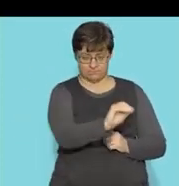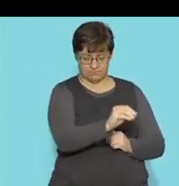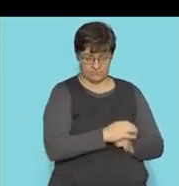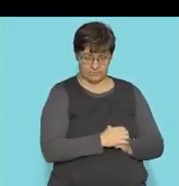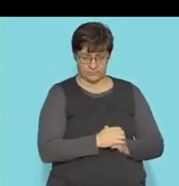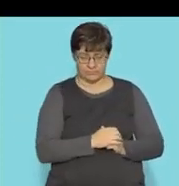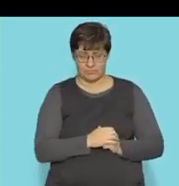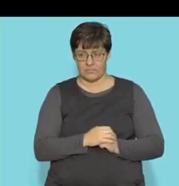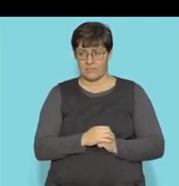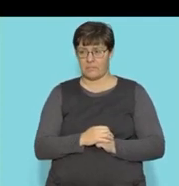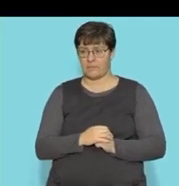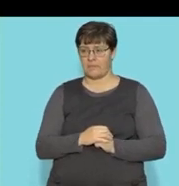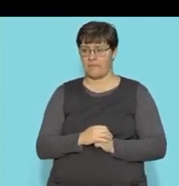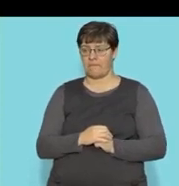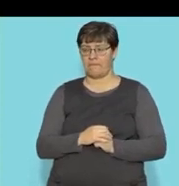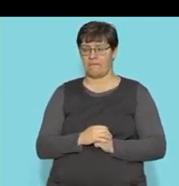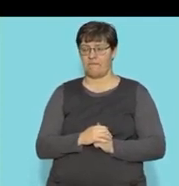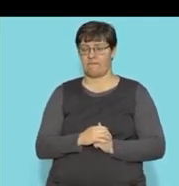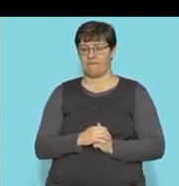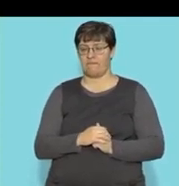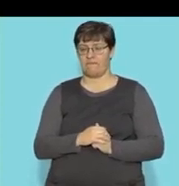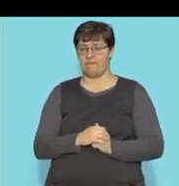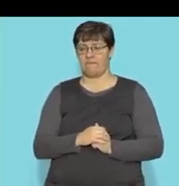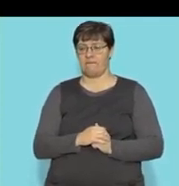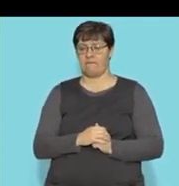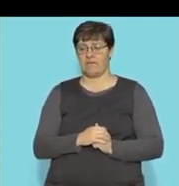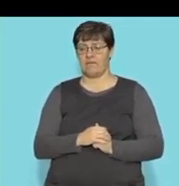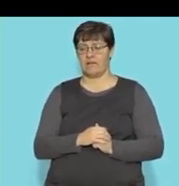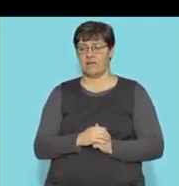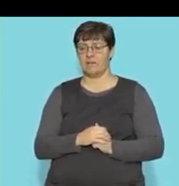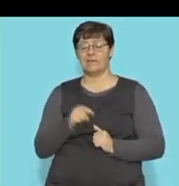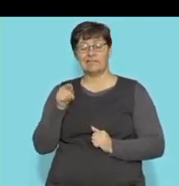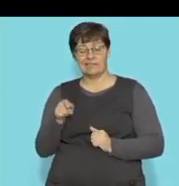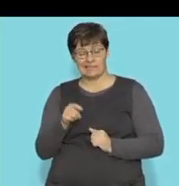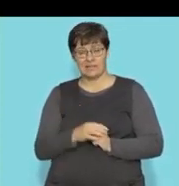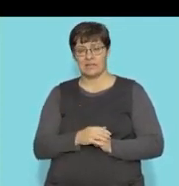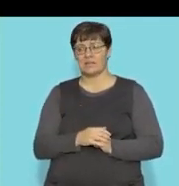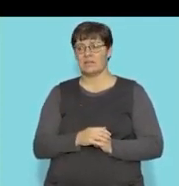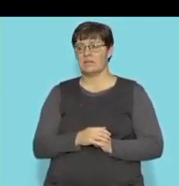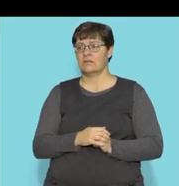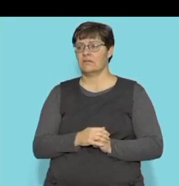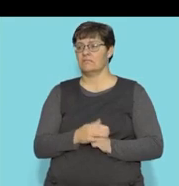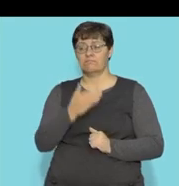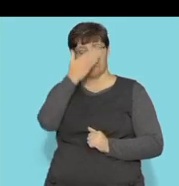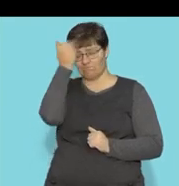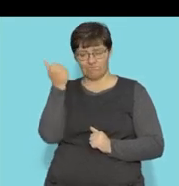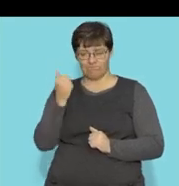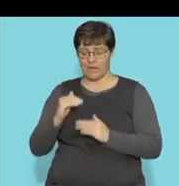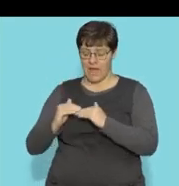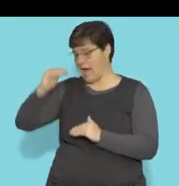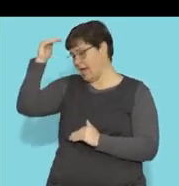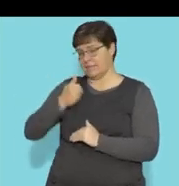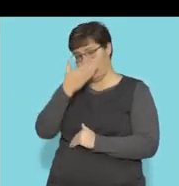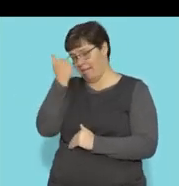replace volume with 425 meters cubed. But in this case, I don't know what